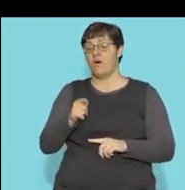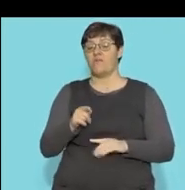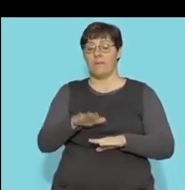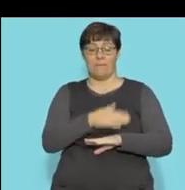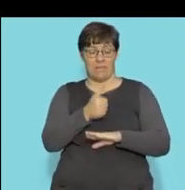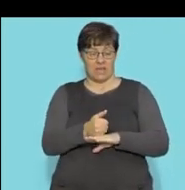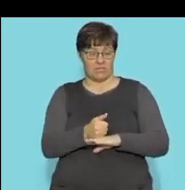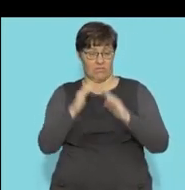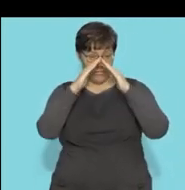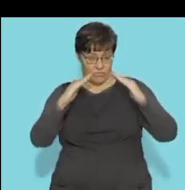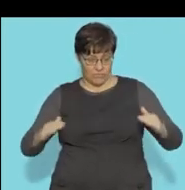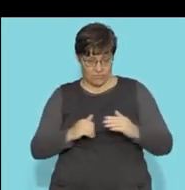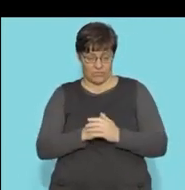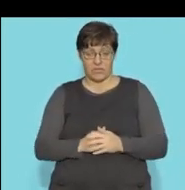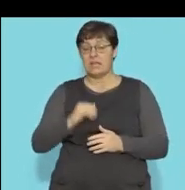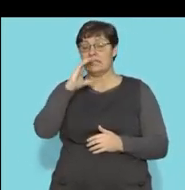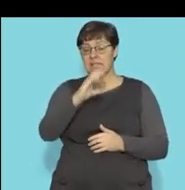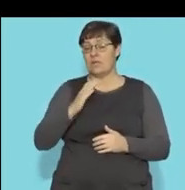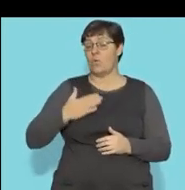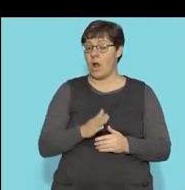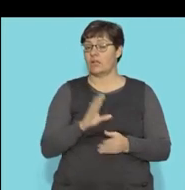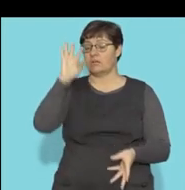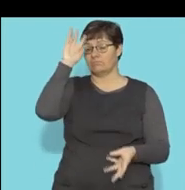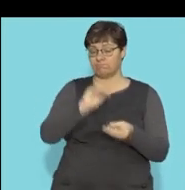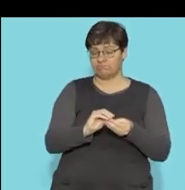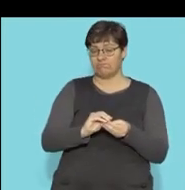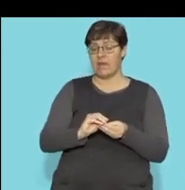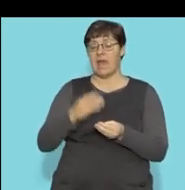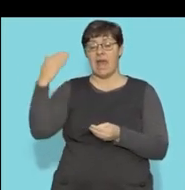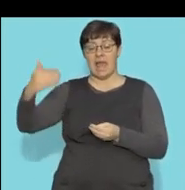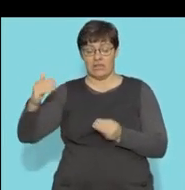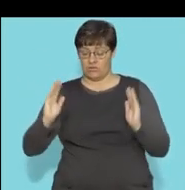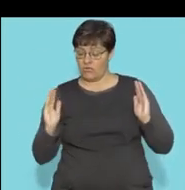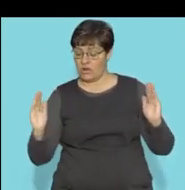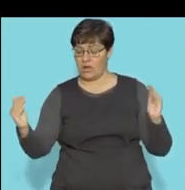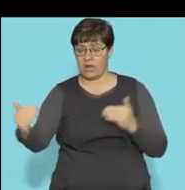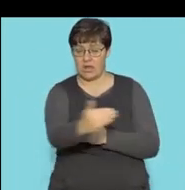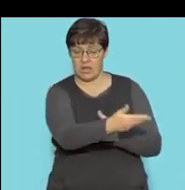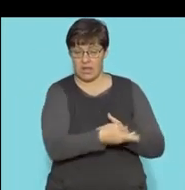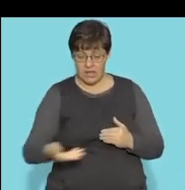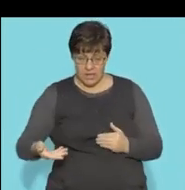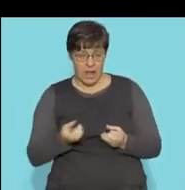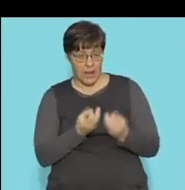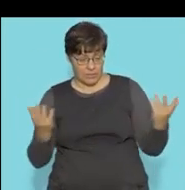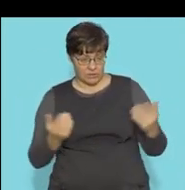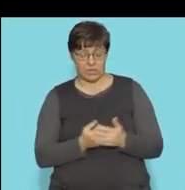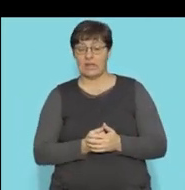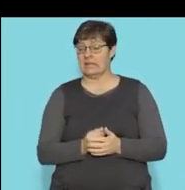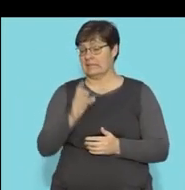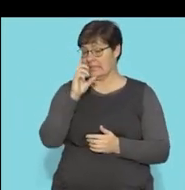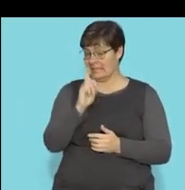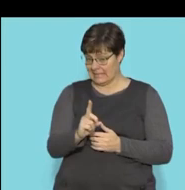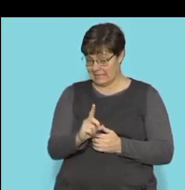triangle faces of the roof. C is asking me for the total exterior surface area of the factory. And